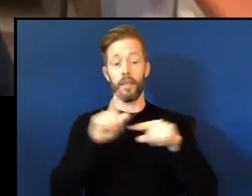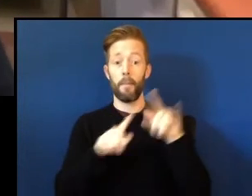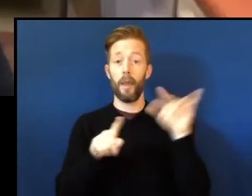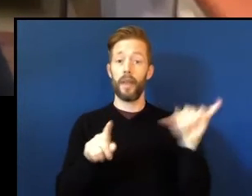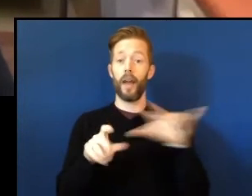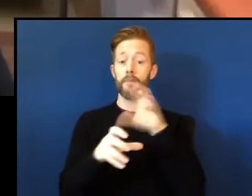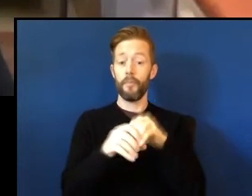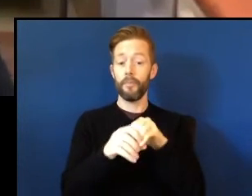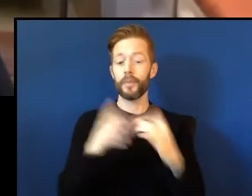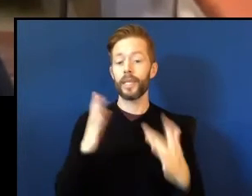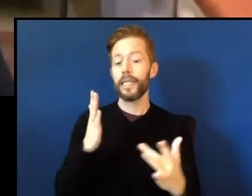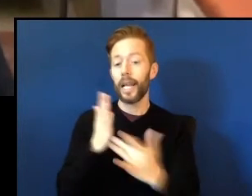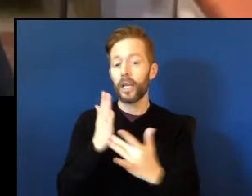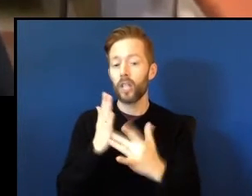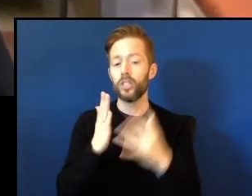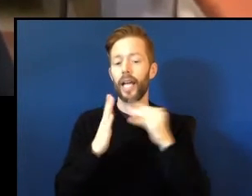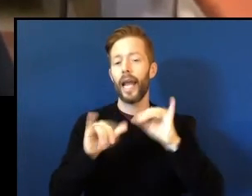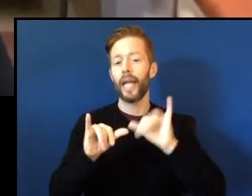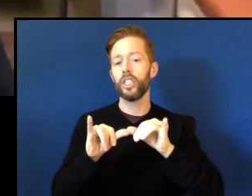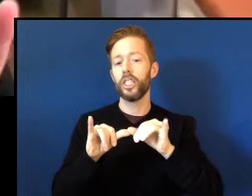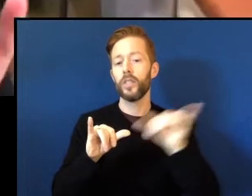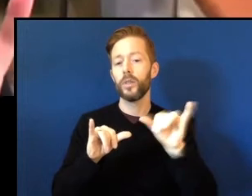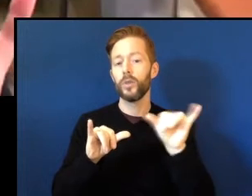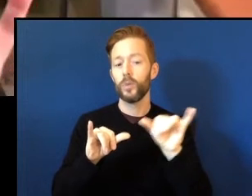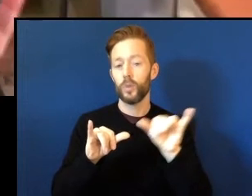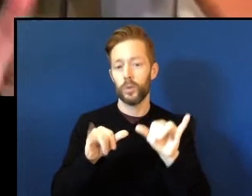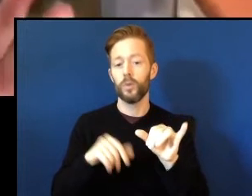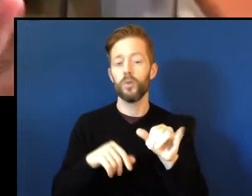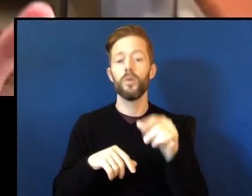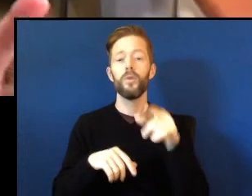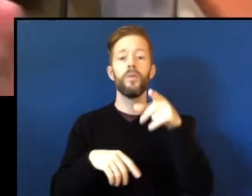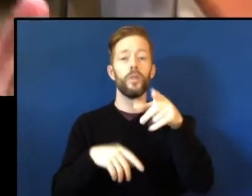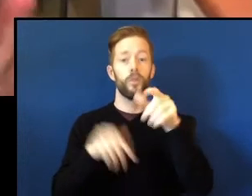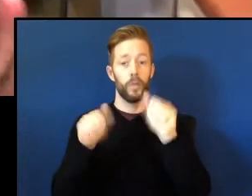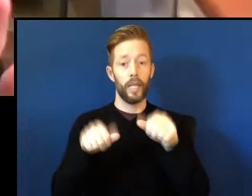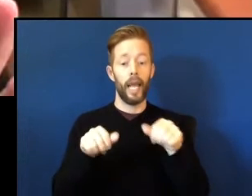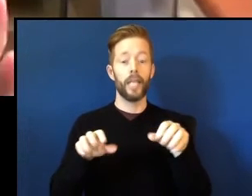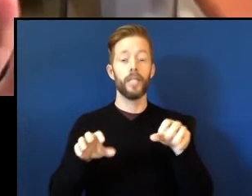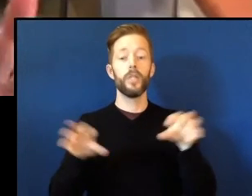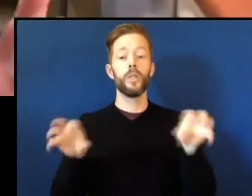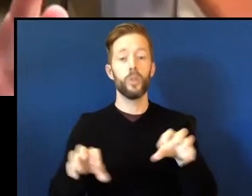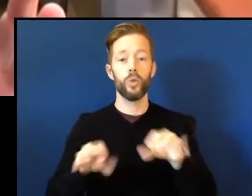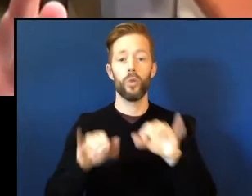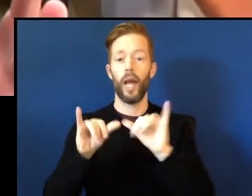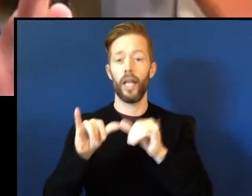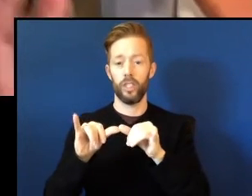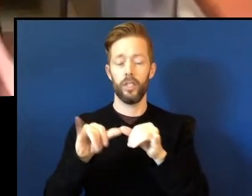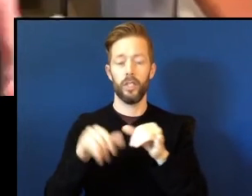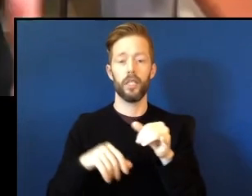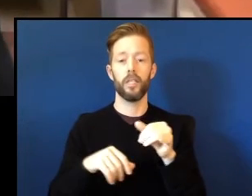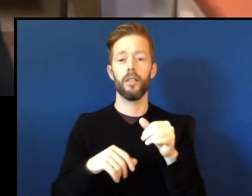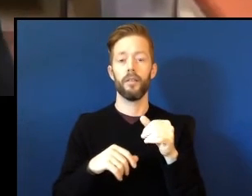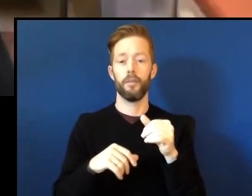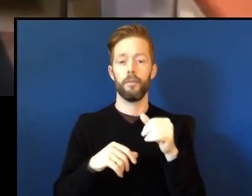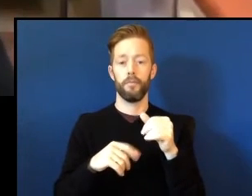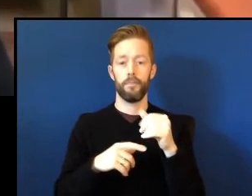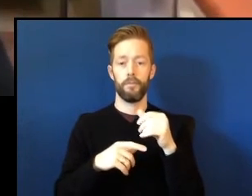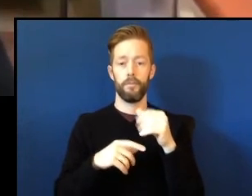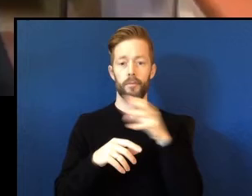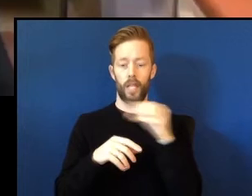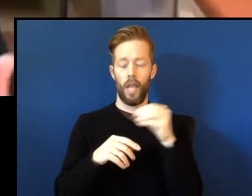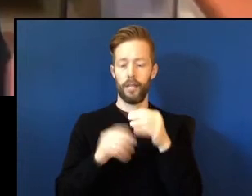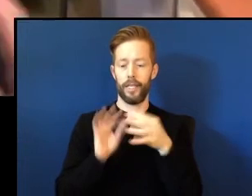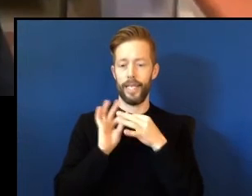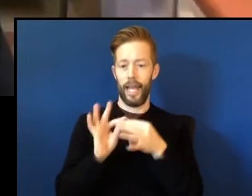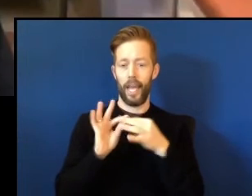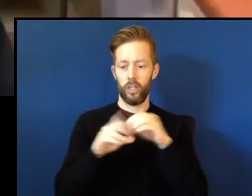incorporate technology and engineering as well. So you can do engineering. You need to do engineering and